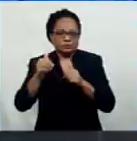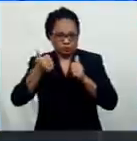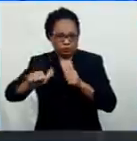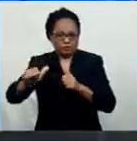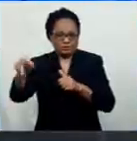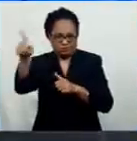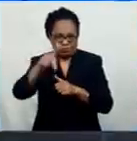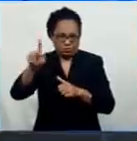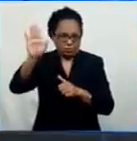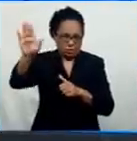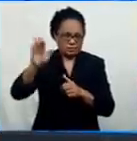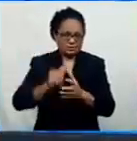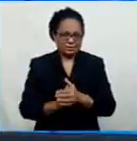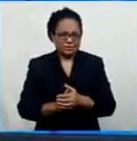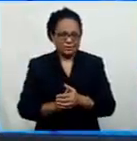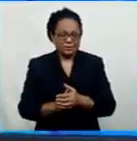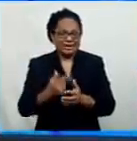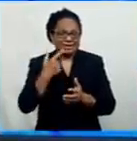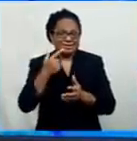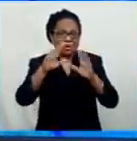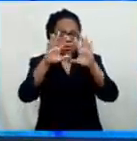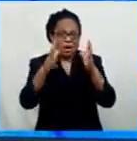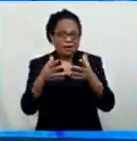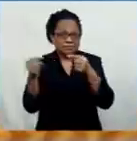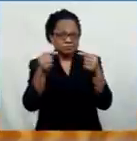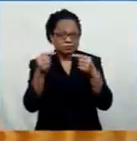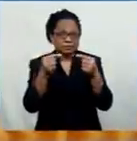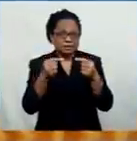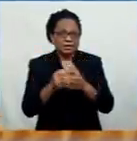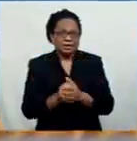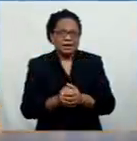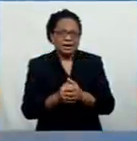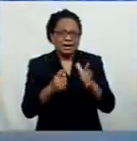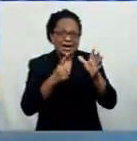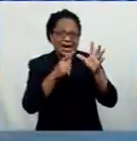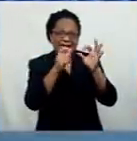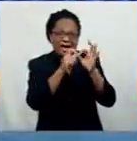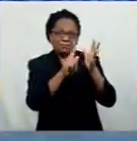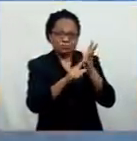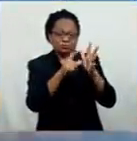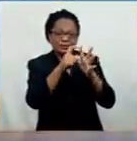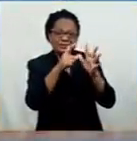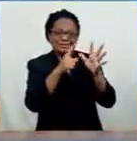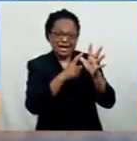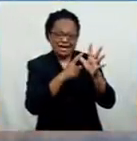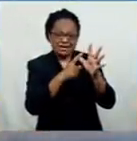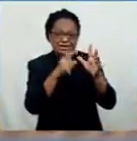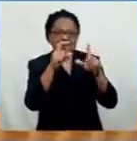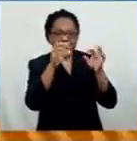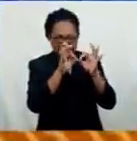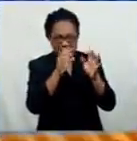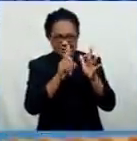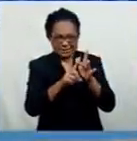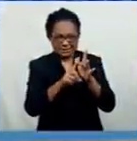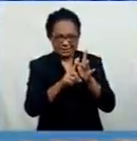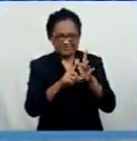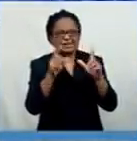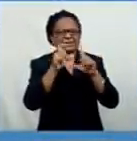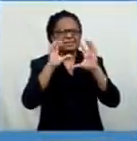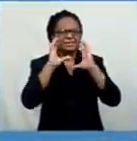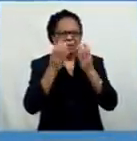FINA World Swimming Championship will be hosted by Abu Dhabi from the 16th to 21st December. Venina